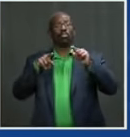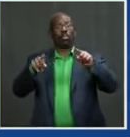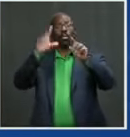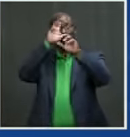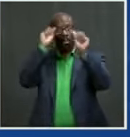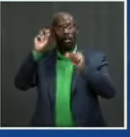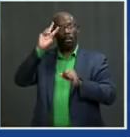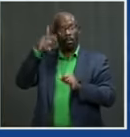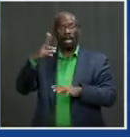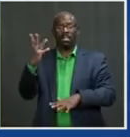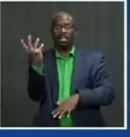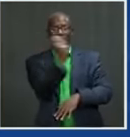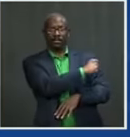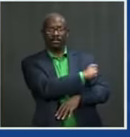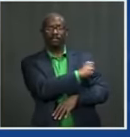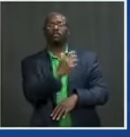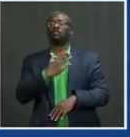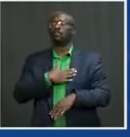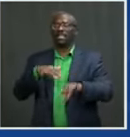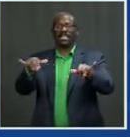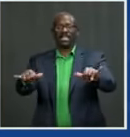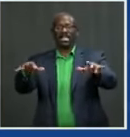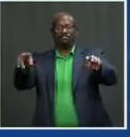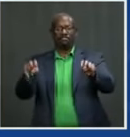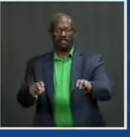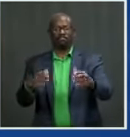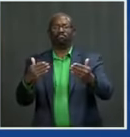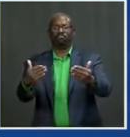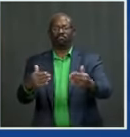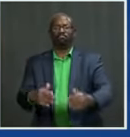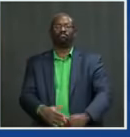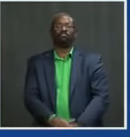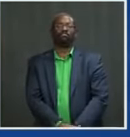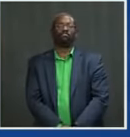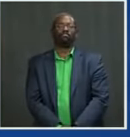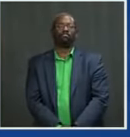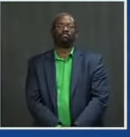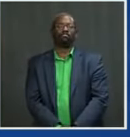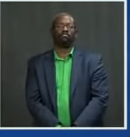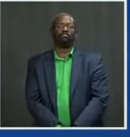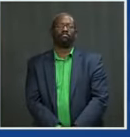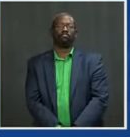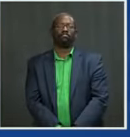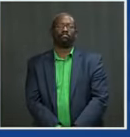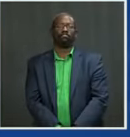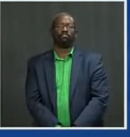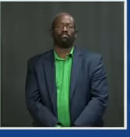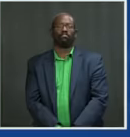Thank you, sir. That's my constituent. Can we get one?